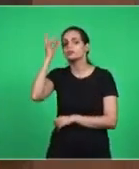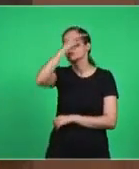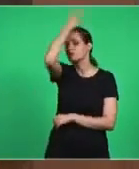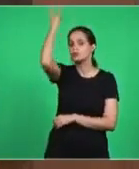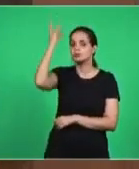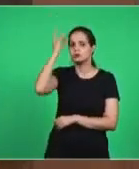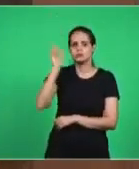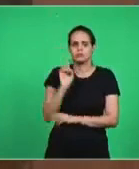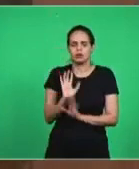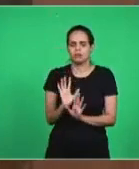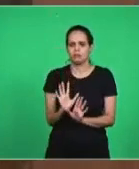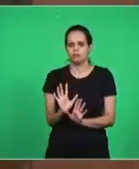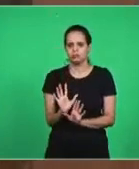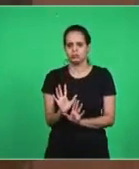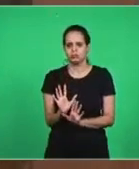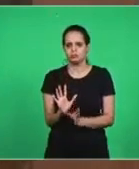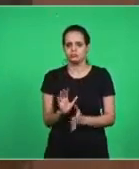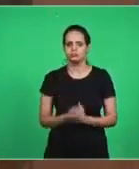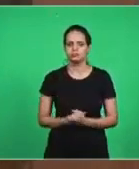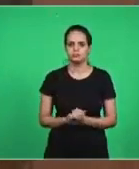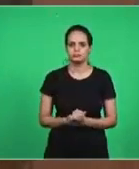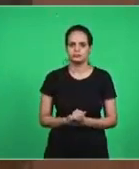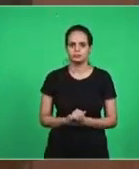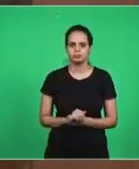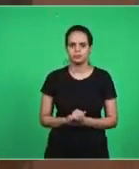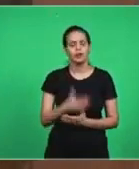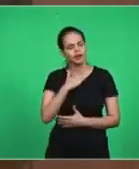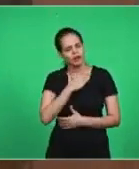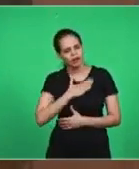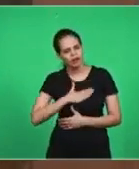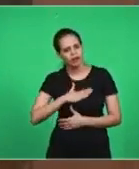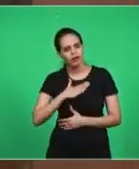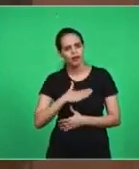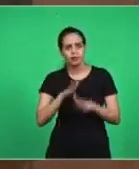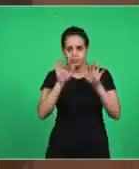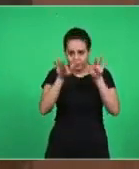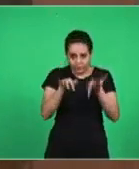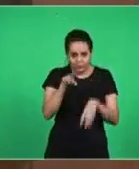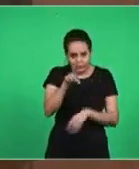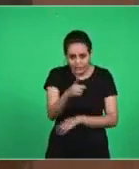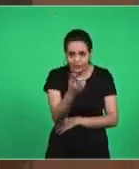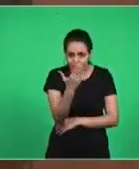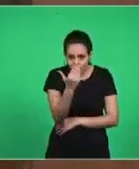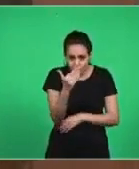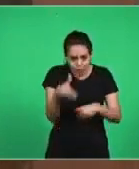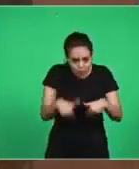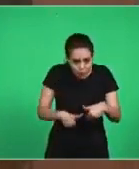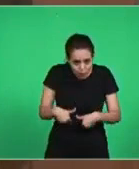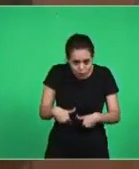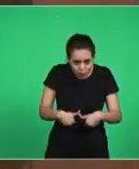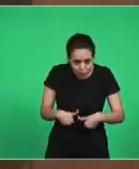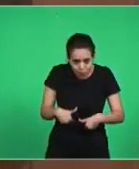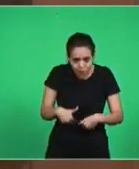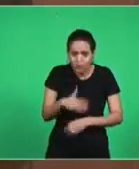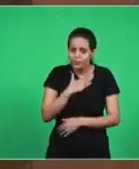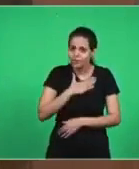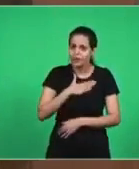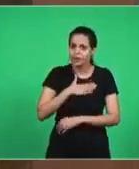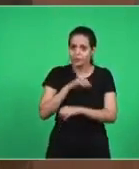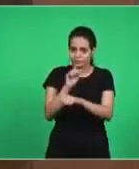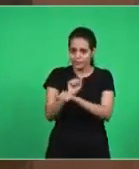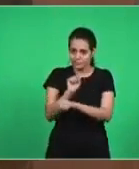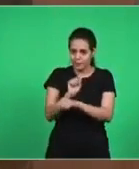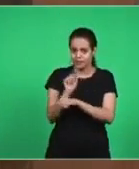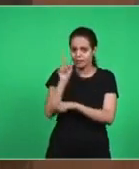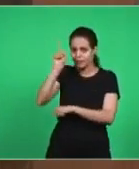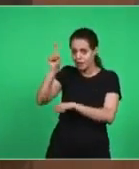the Holy Spirit has a different objective. So let's continue here. I'm going to finish this here. You're hungry? Just wait a little longer, because